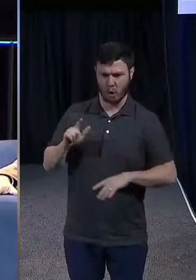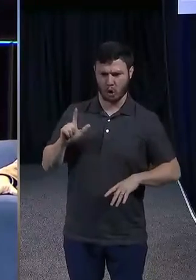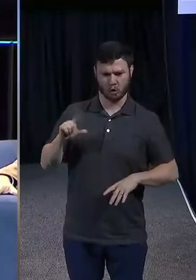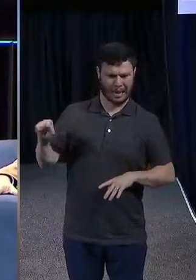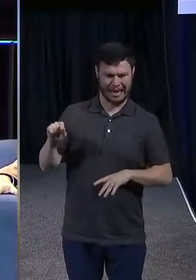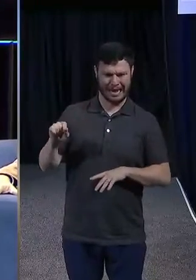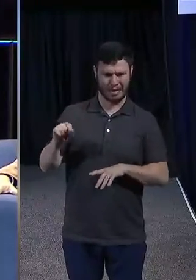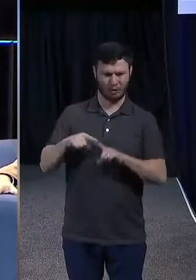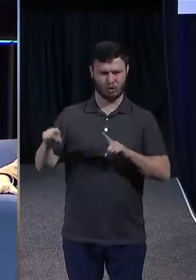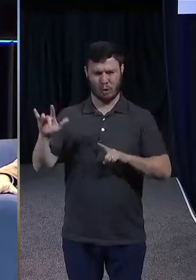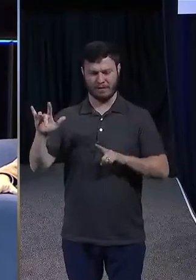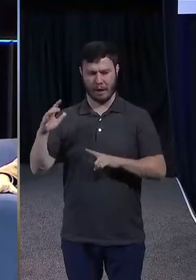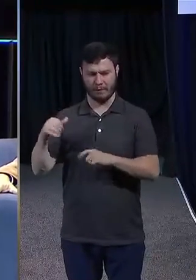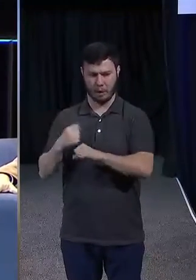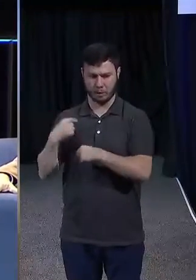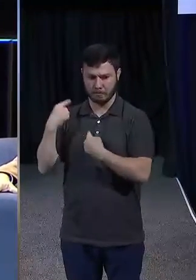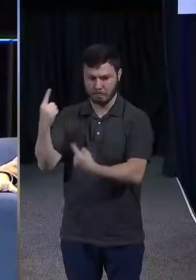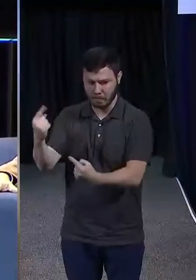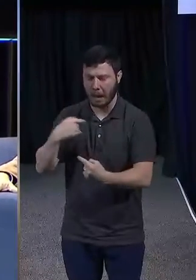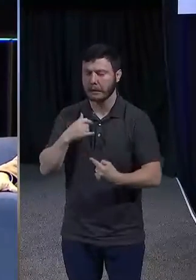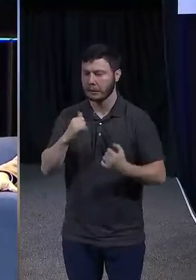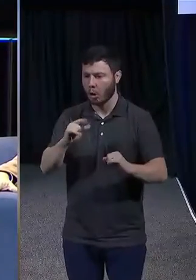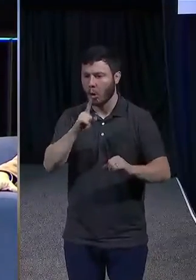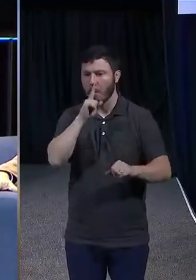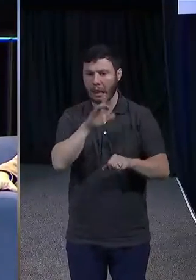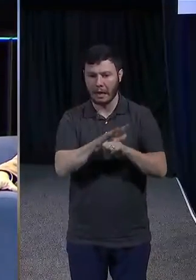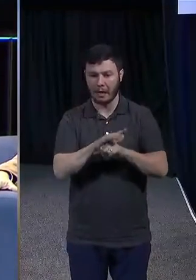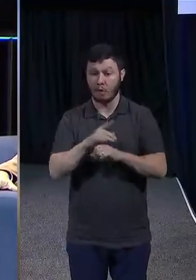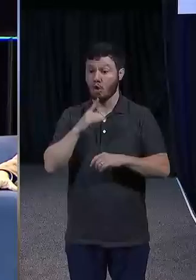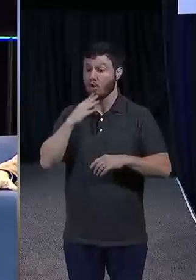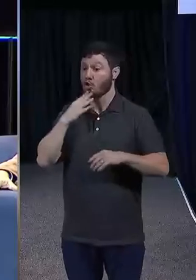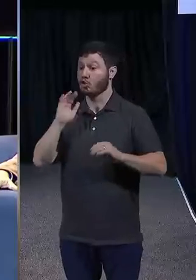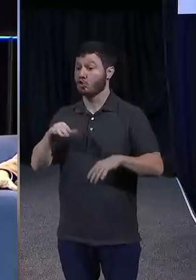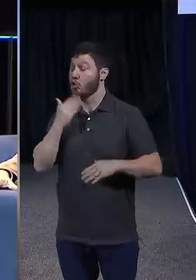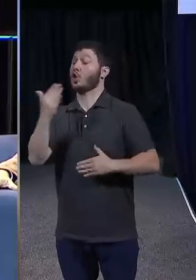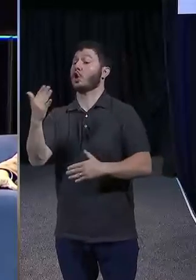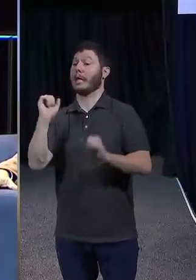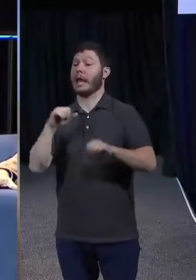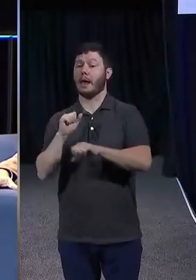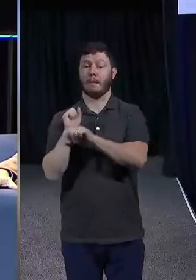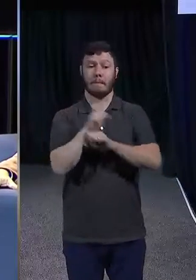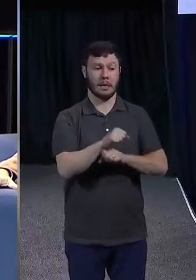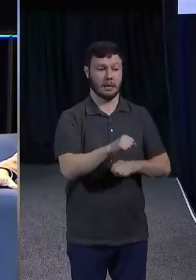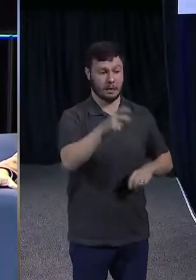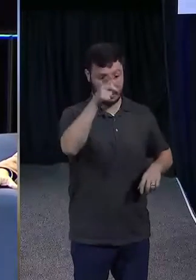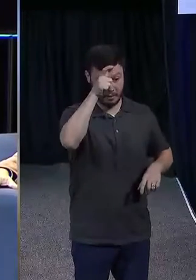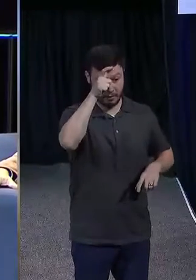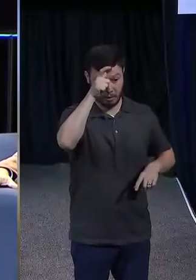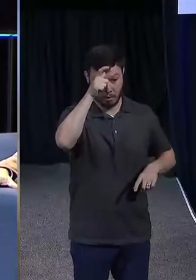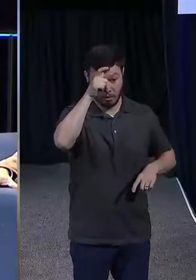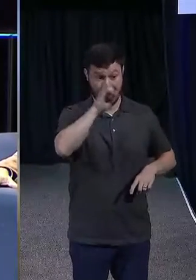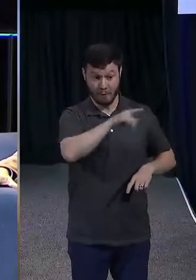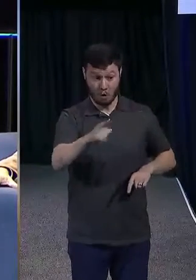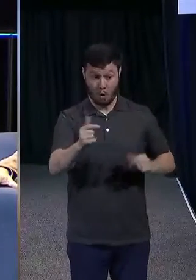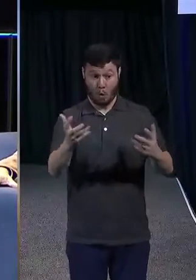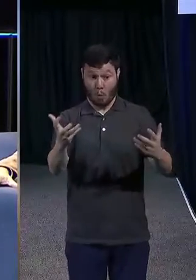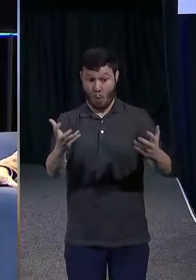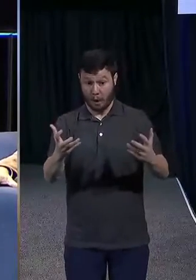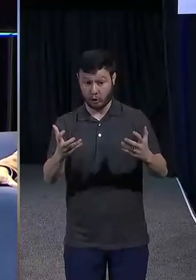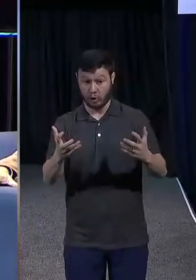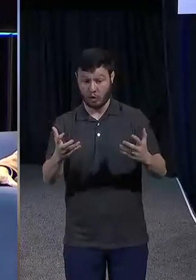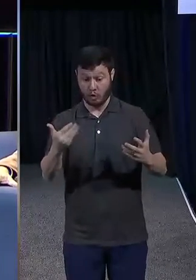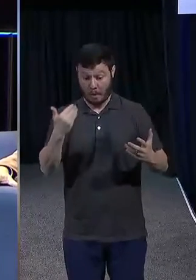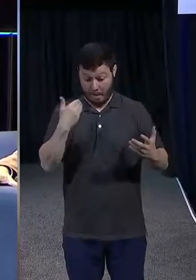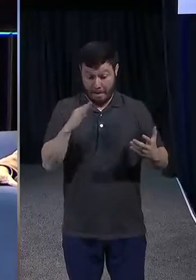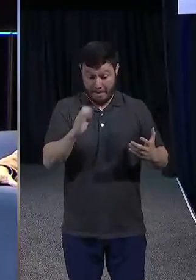years. I still believe that good overcomes evil, and I still believe that we can say to this country, if you want to be who you say you want to